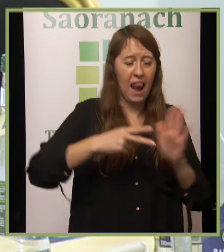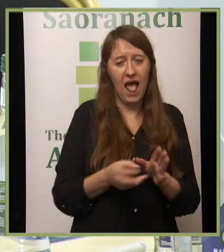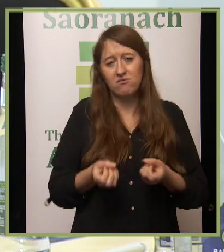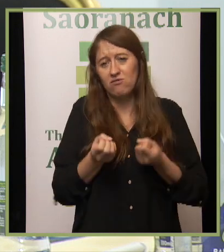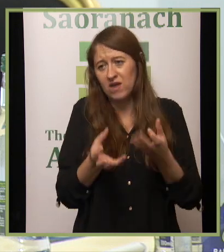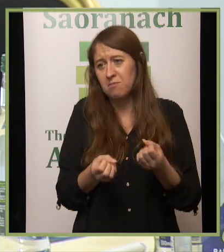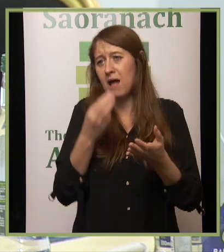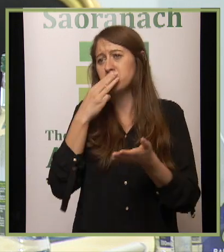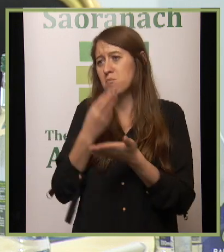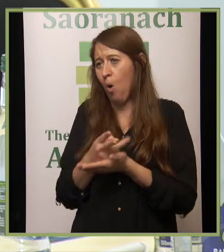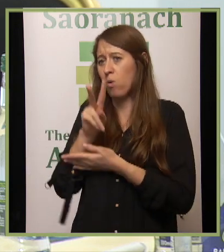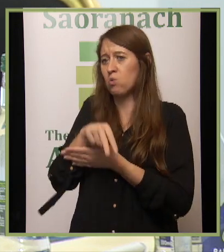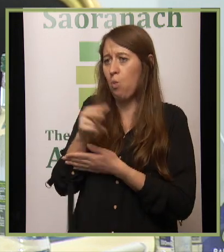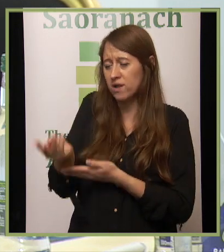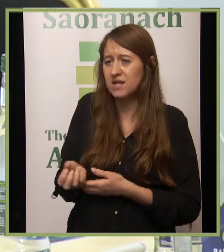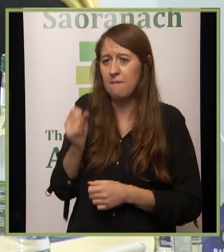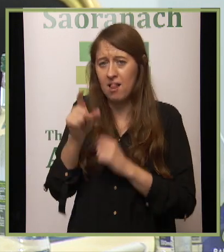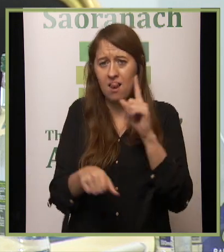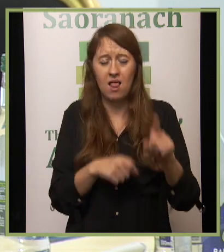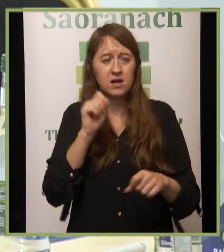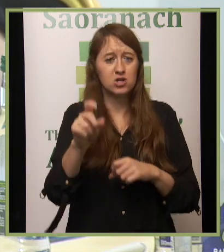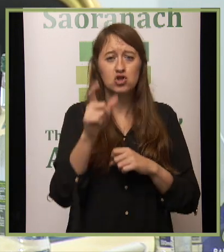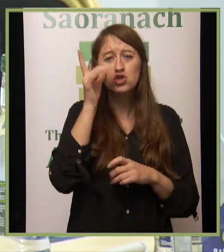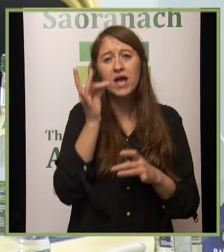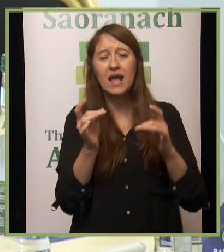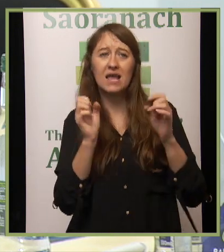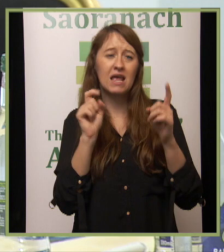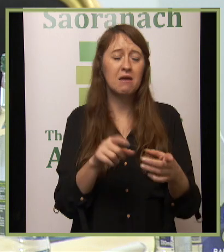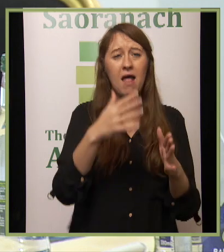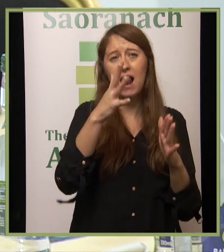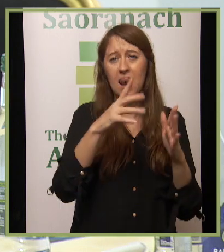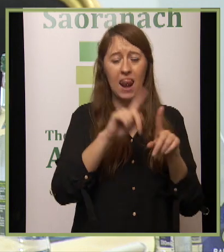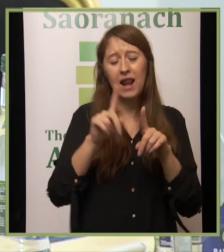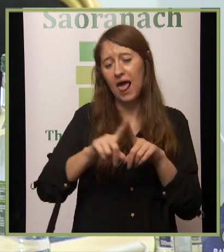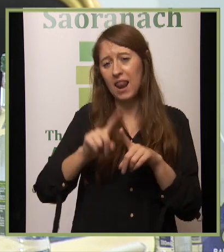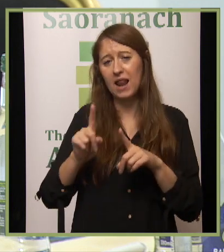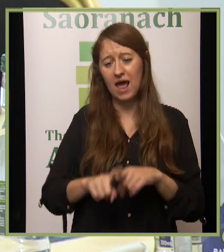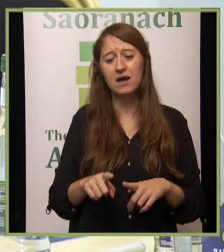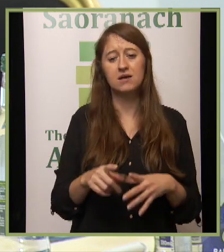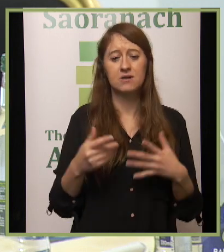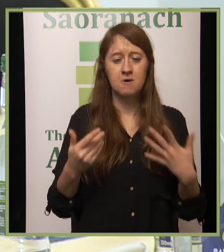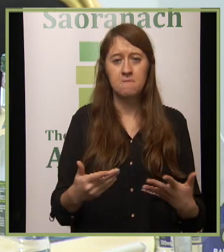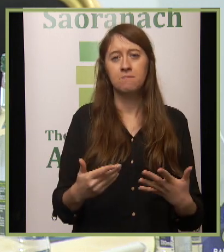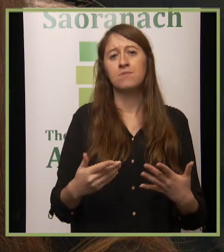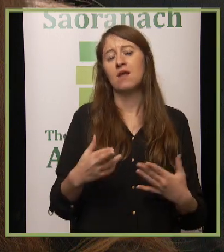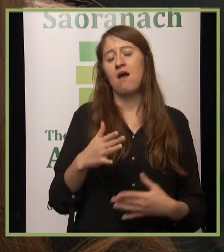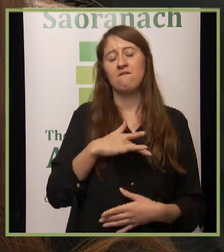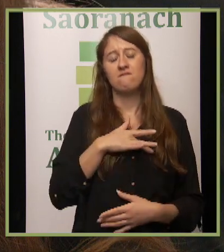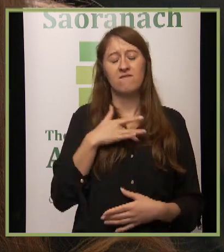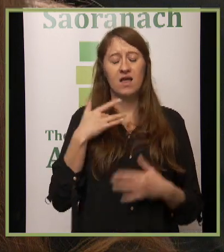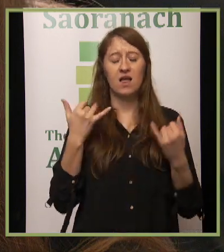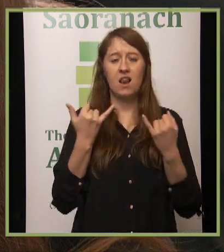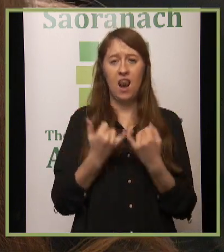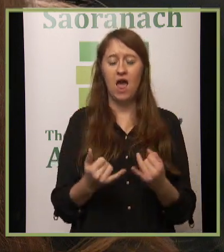the WhatsApps over, can you check your email, because we've just got something we need to get back on ASAP. It is